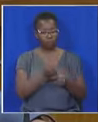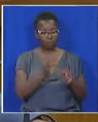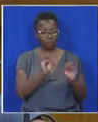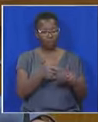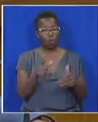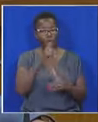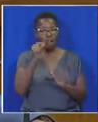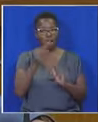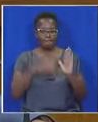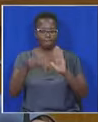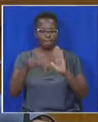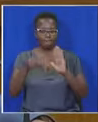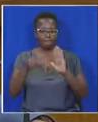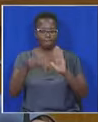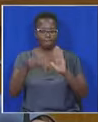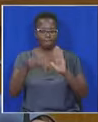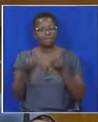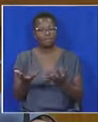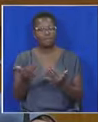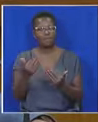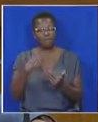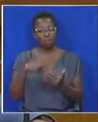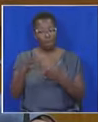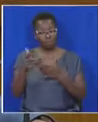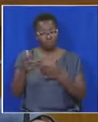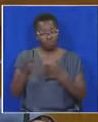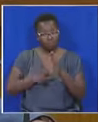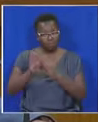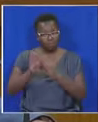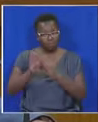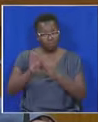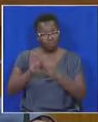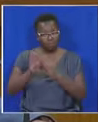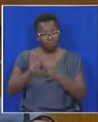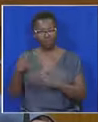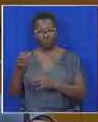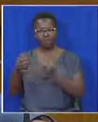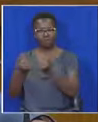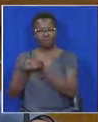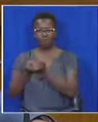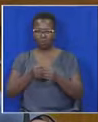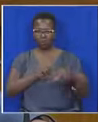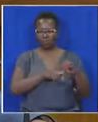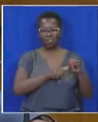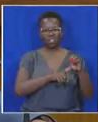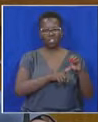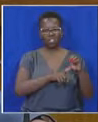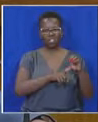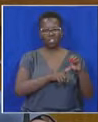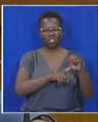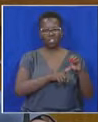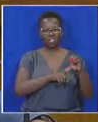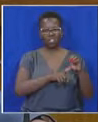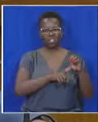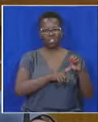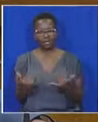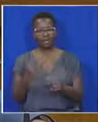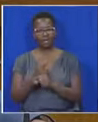to get ahead, you must have a political sponsor here in Parliament rather than a qualification. Today, we are asked to